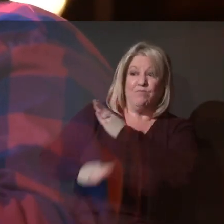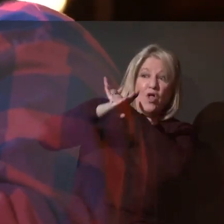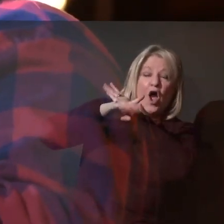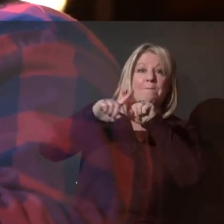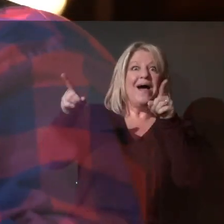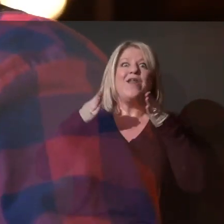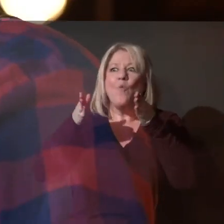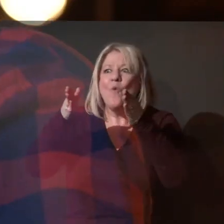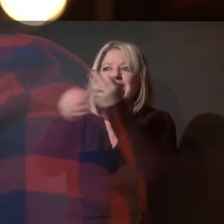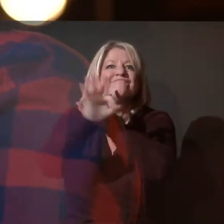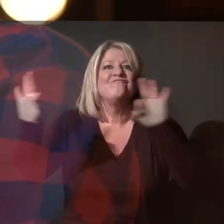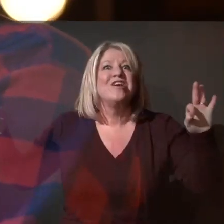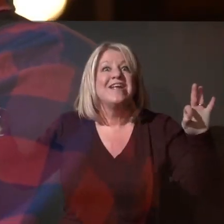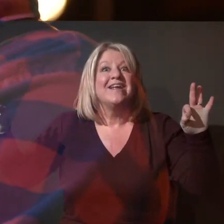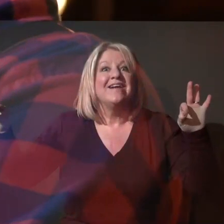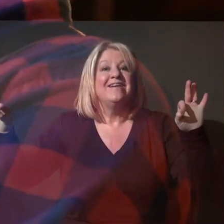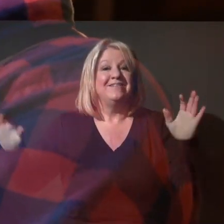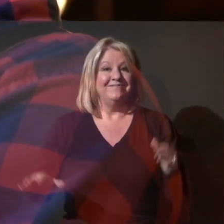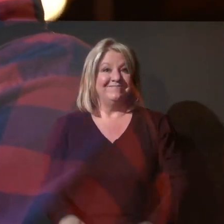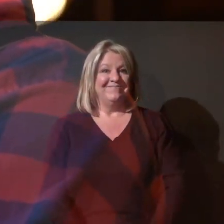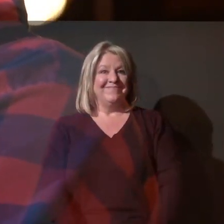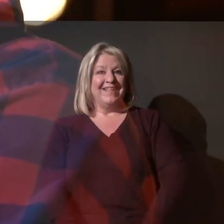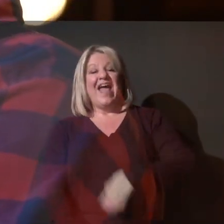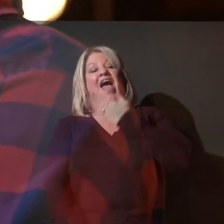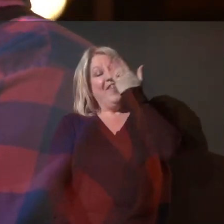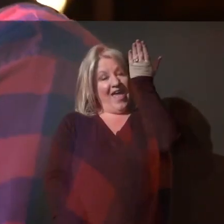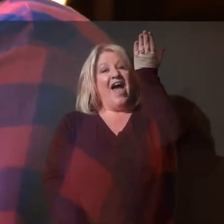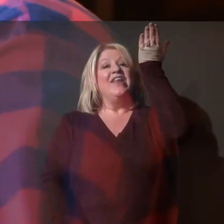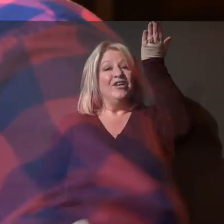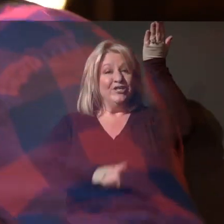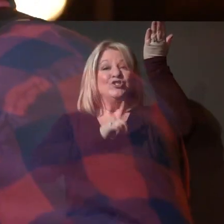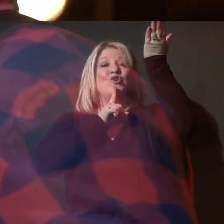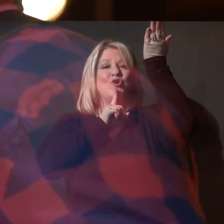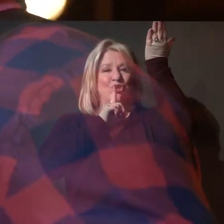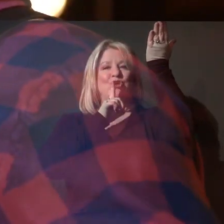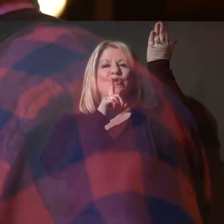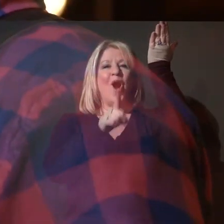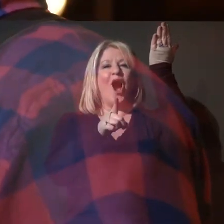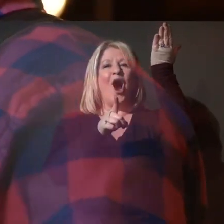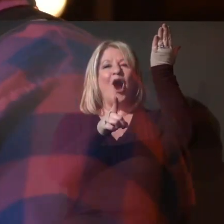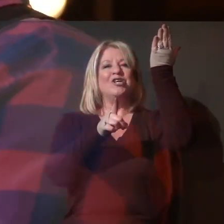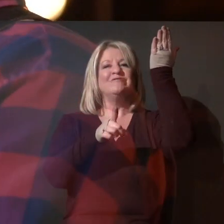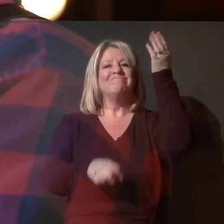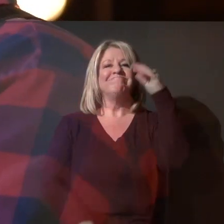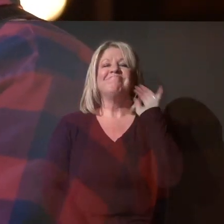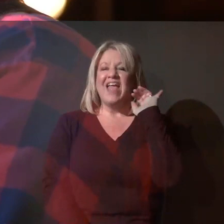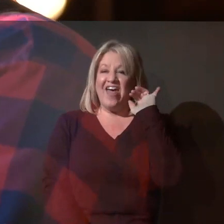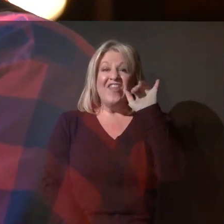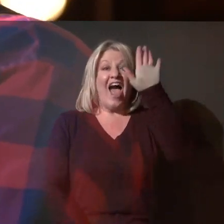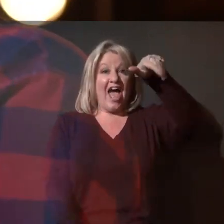And declare it. Who you are, that is who you